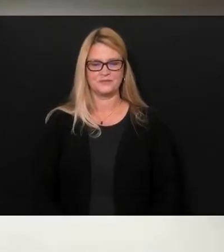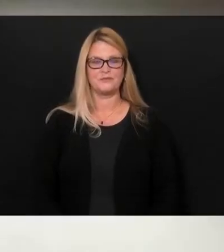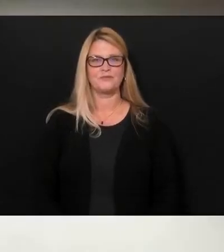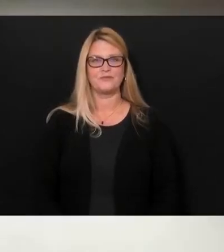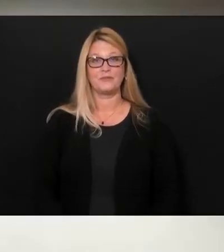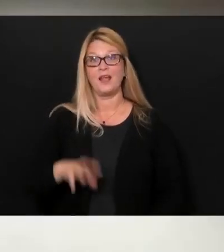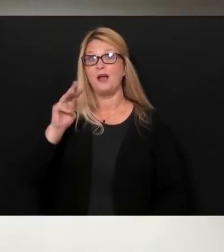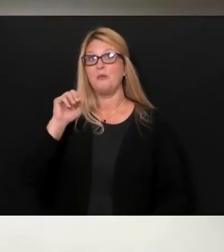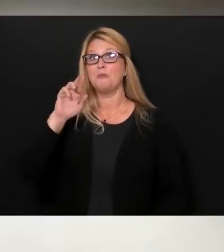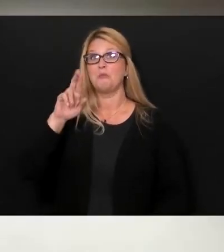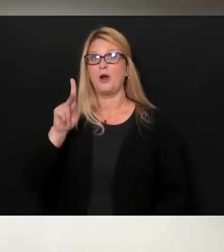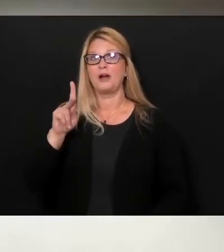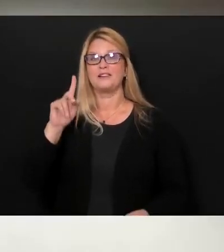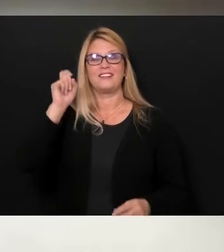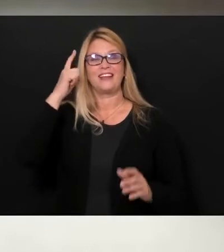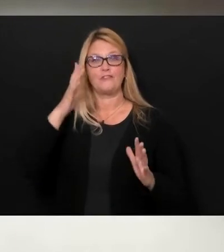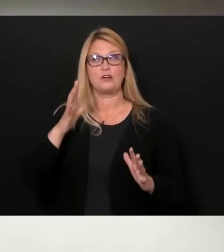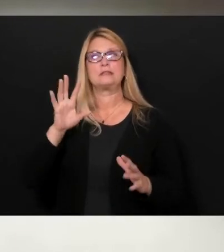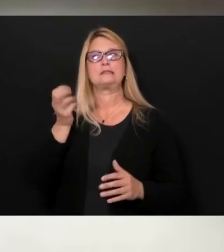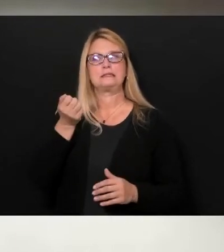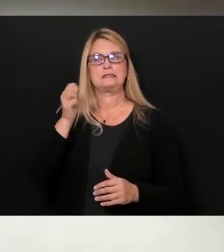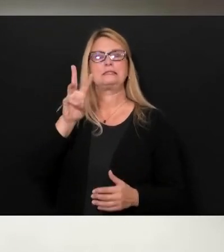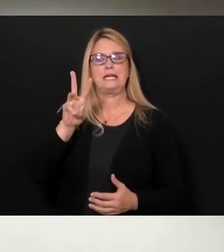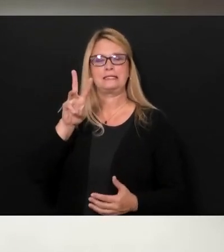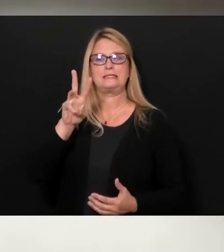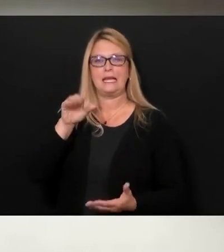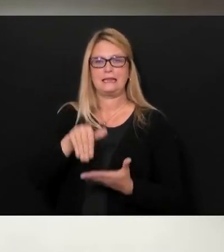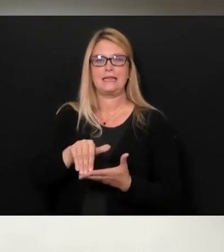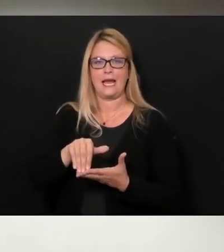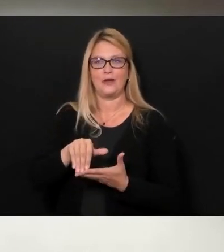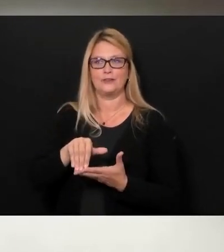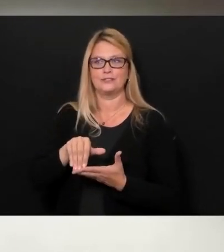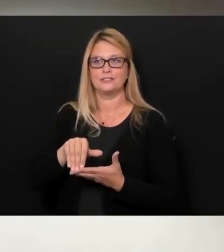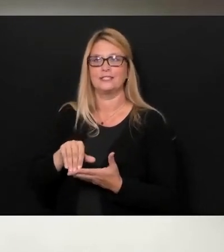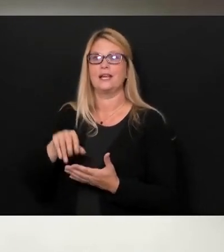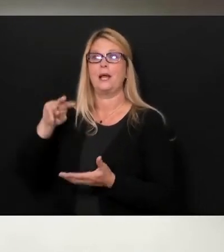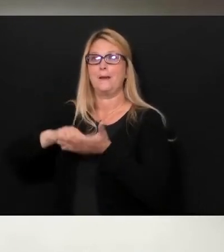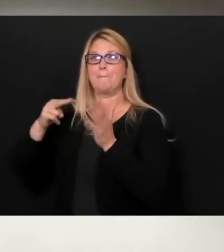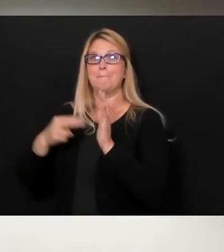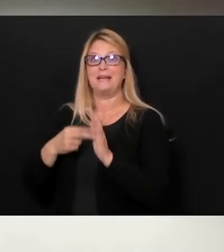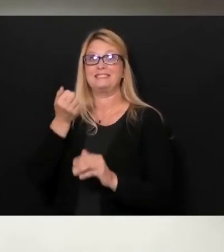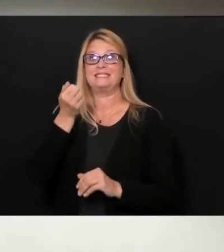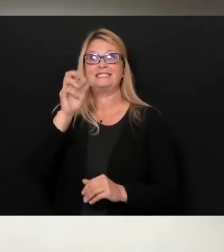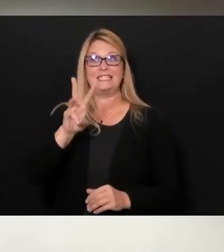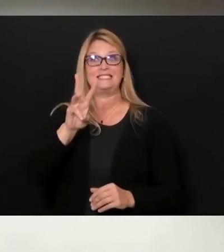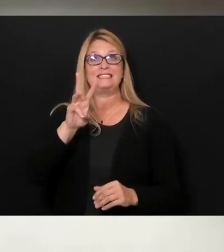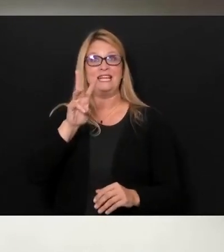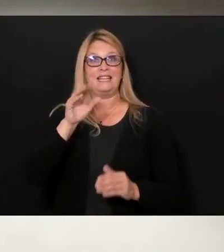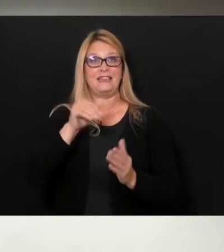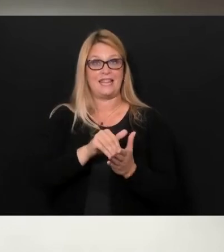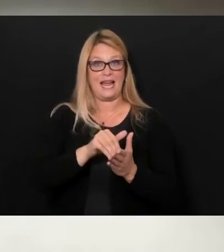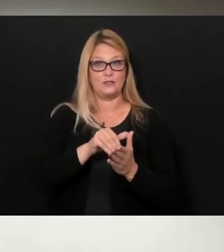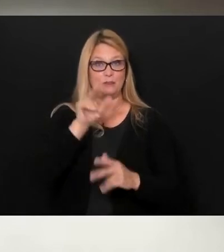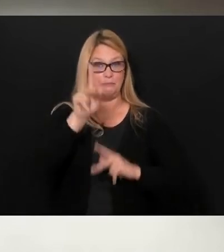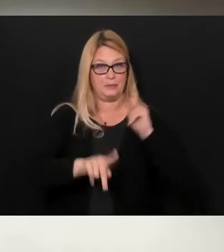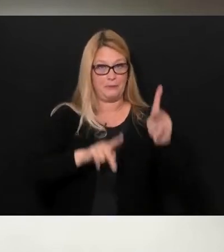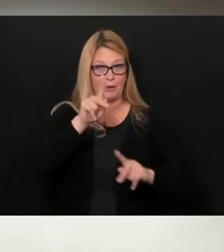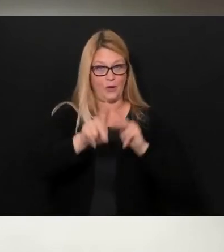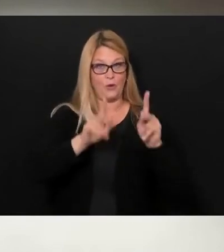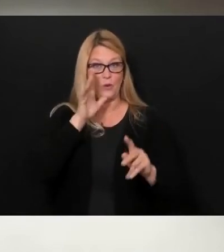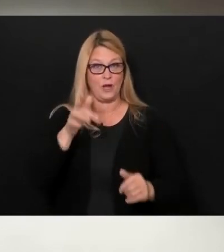governor pointed out, 16,000 doses is 16,000 doses. It's not divided by 2 for